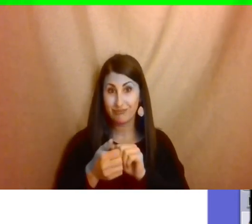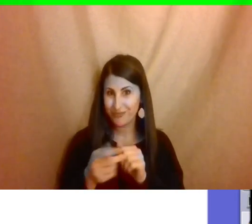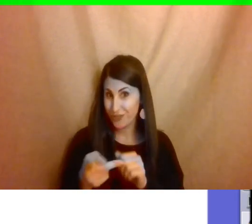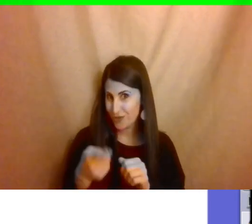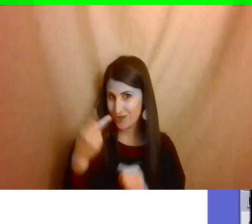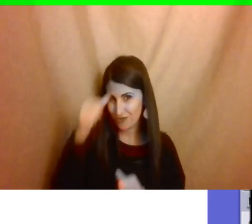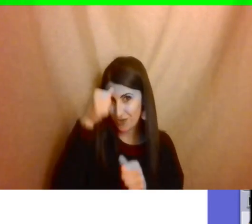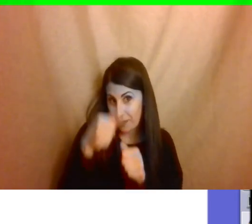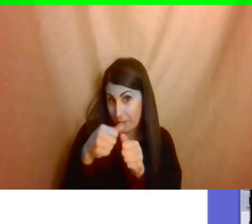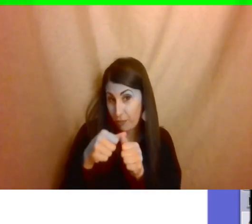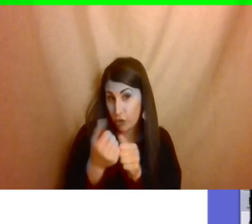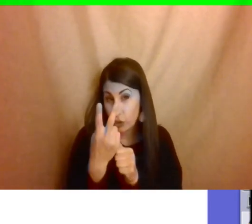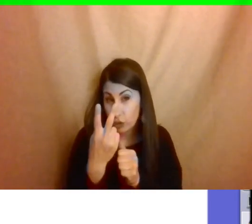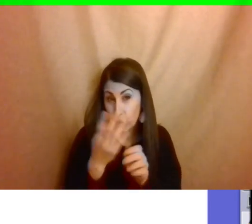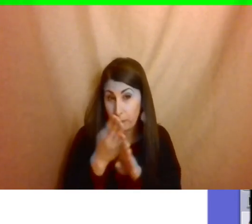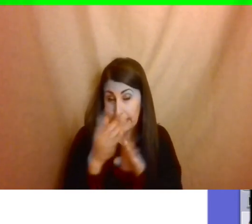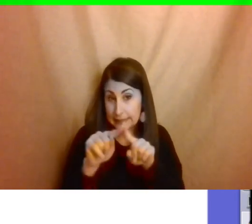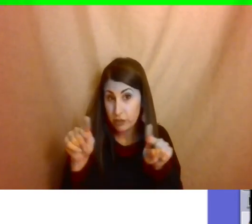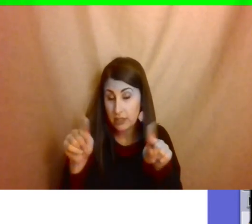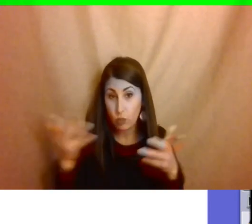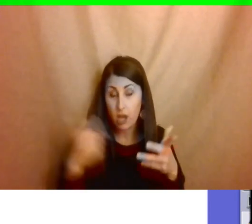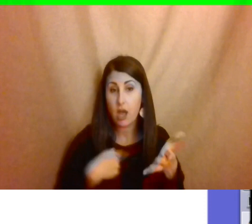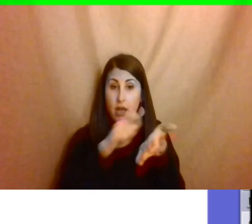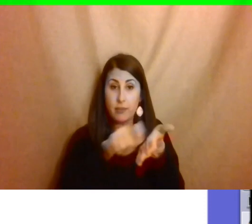pyramid over here. And I'm gonna give you